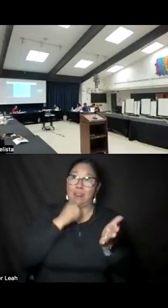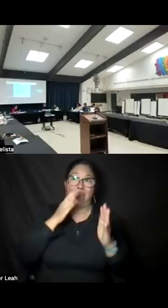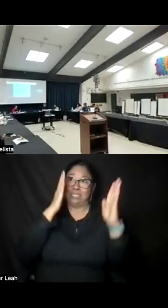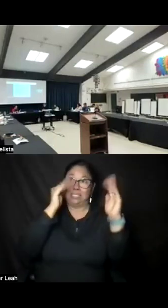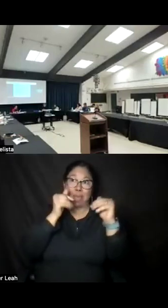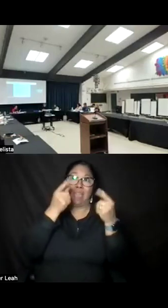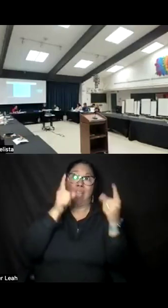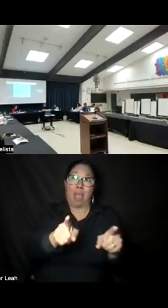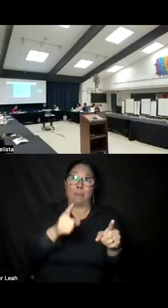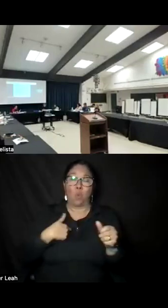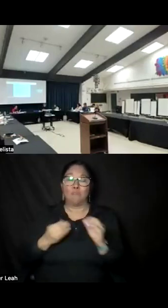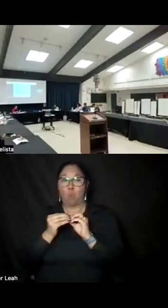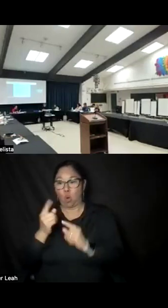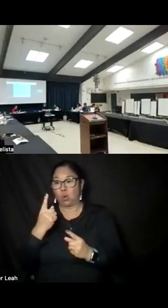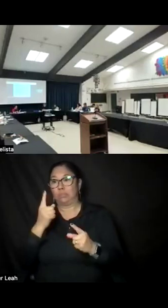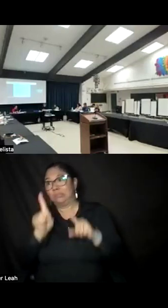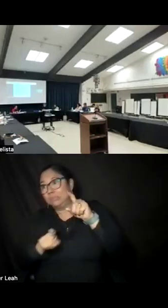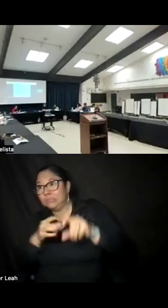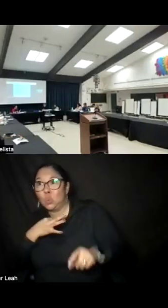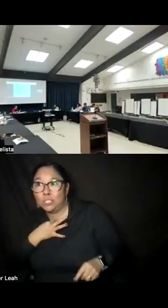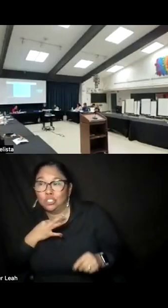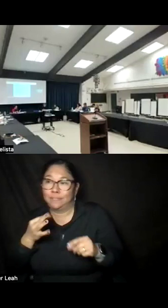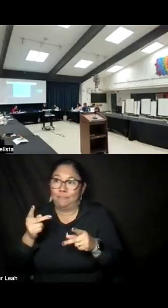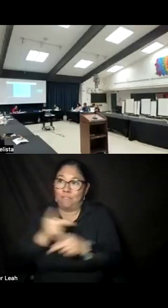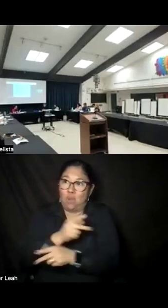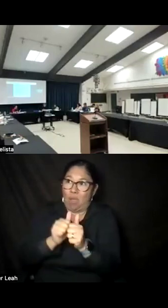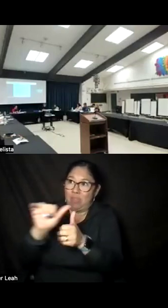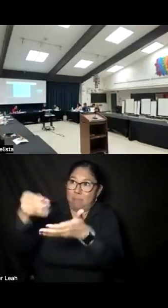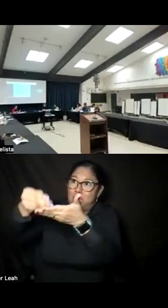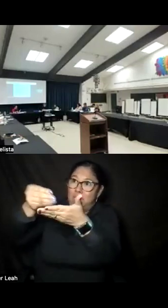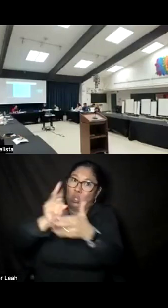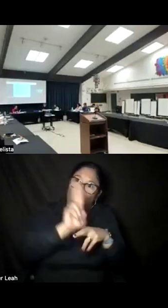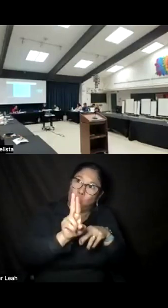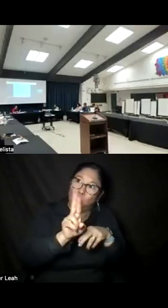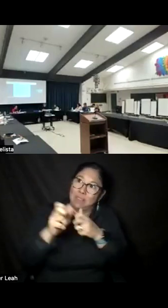follow-up questions to figure out how exactly that was used.